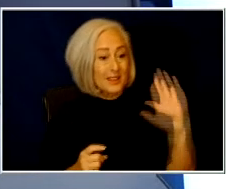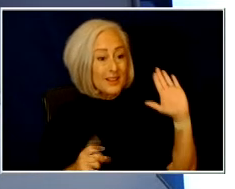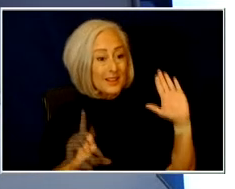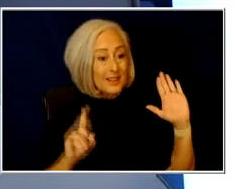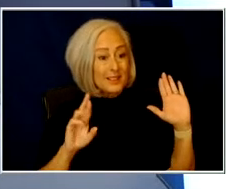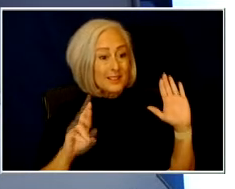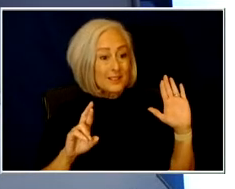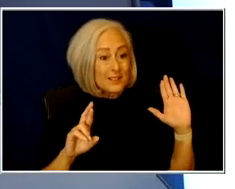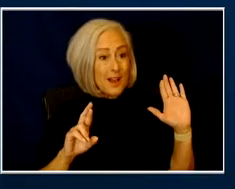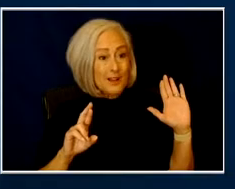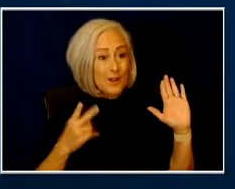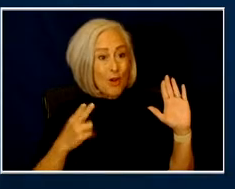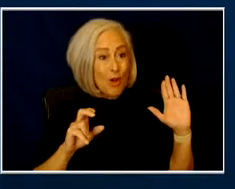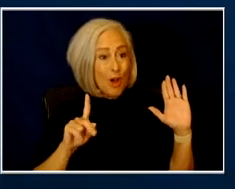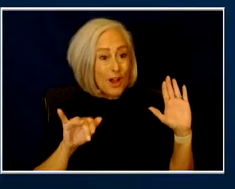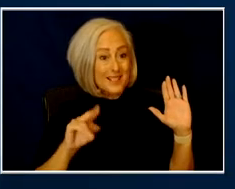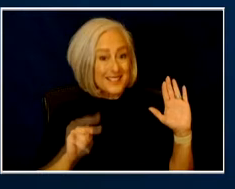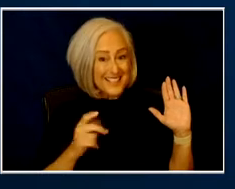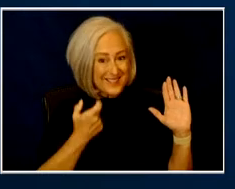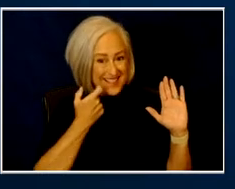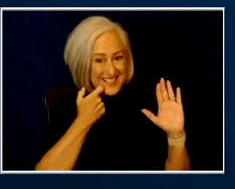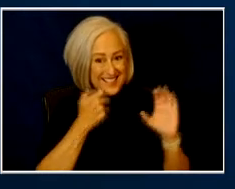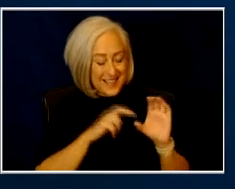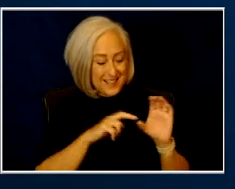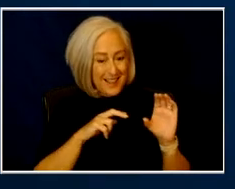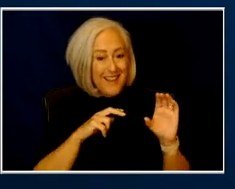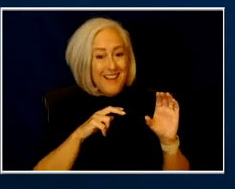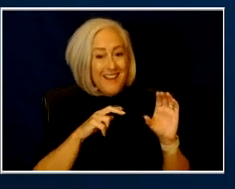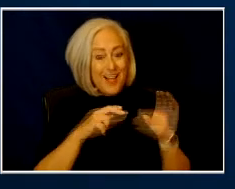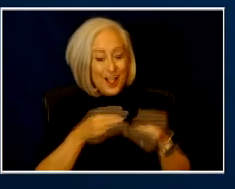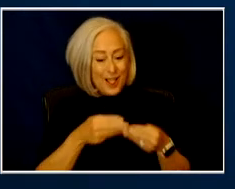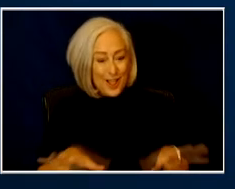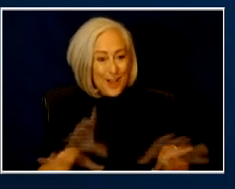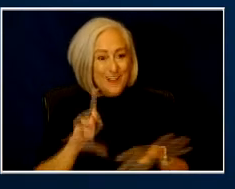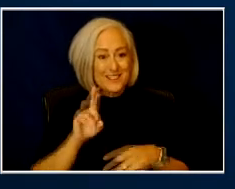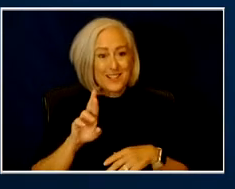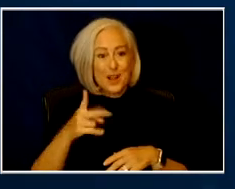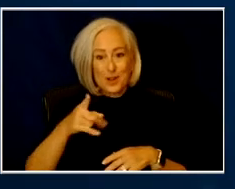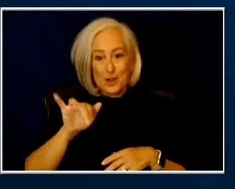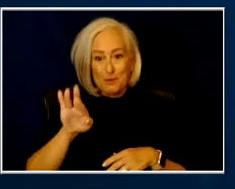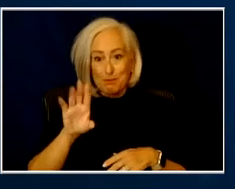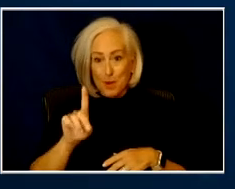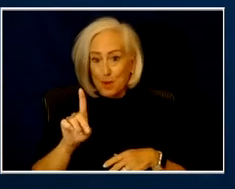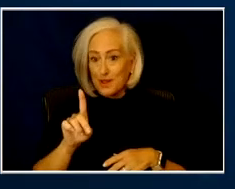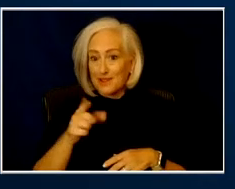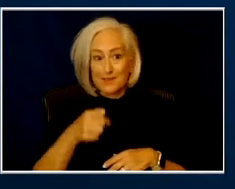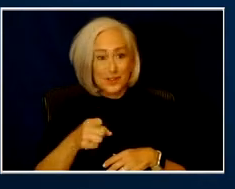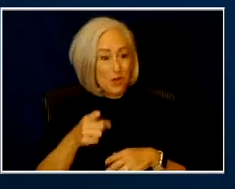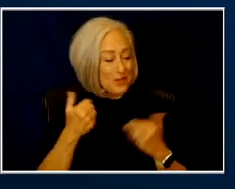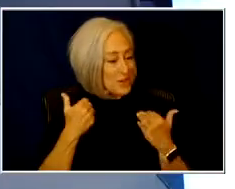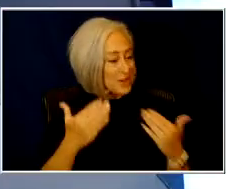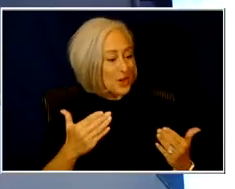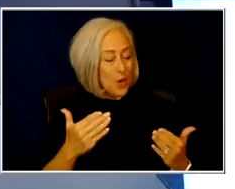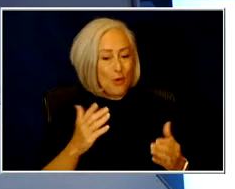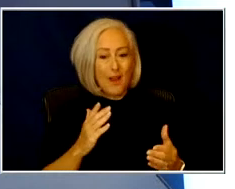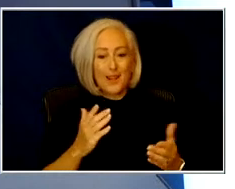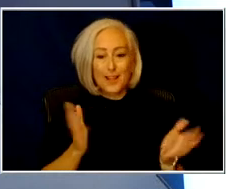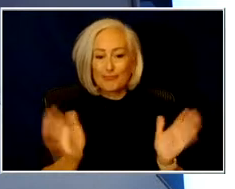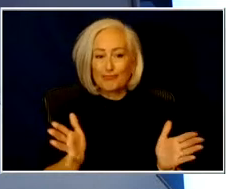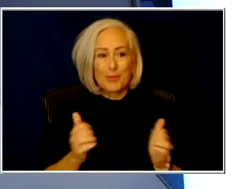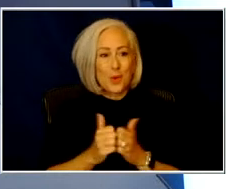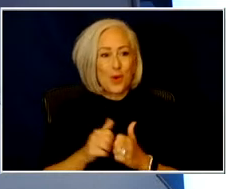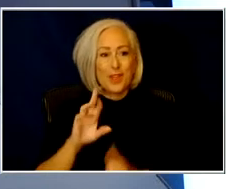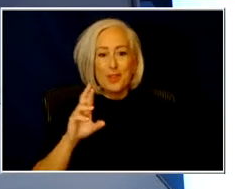Poland so we're trying to get his connection back so I'm going to let you just jump in with Rick coultry yeah great Rick how are you